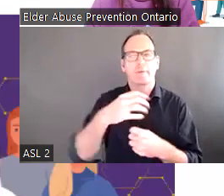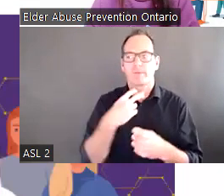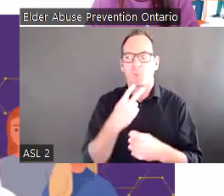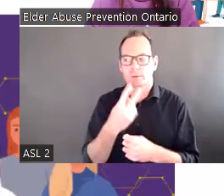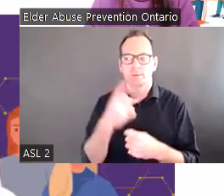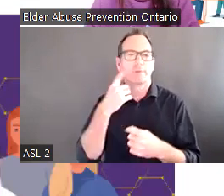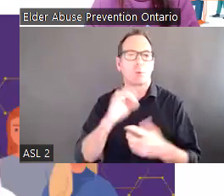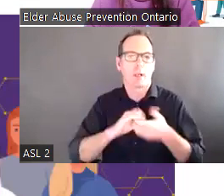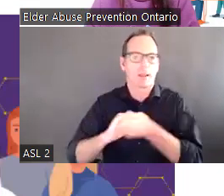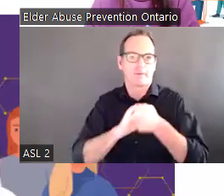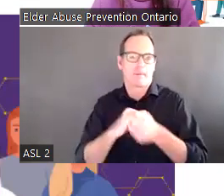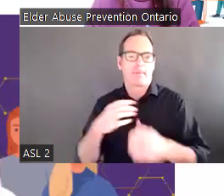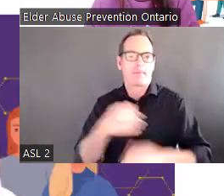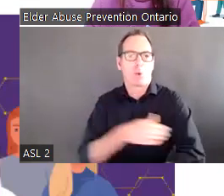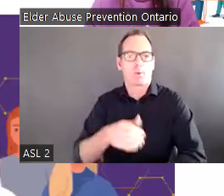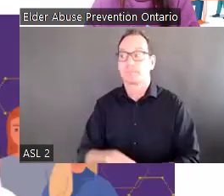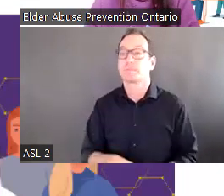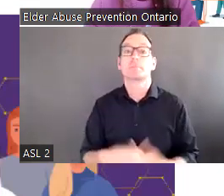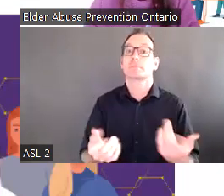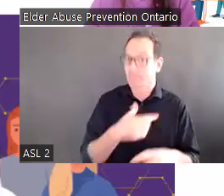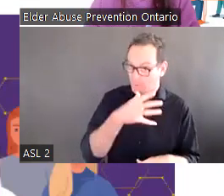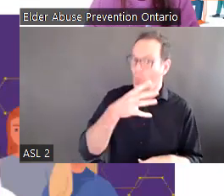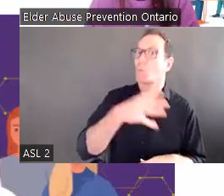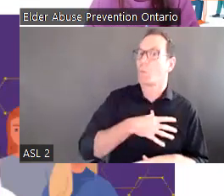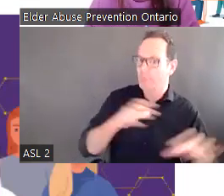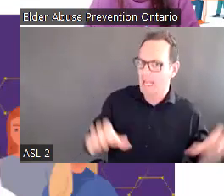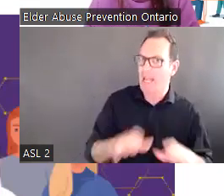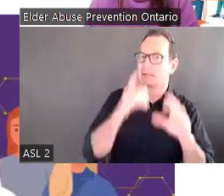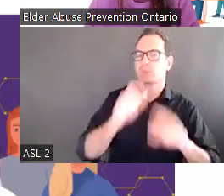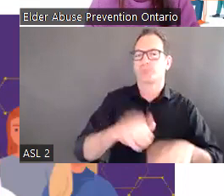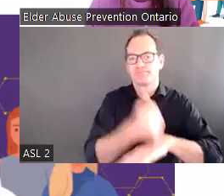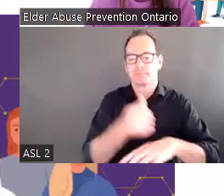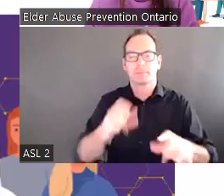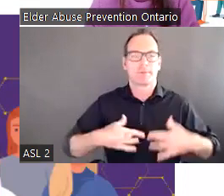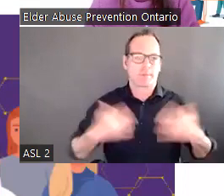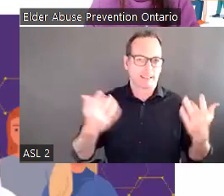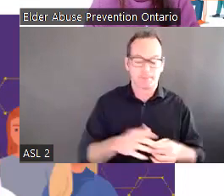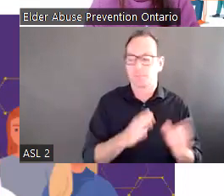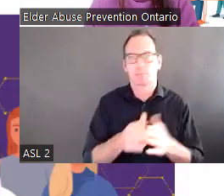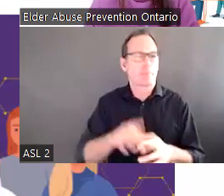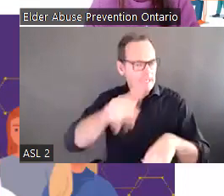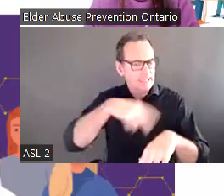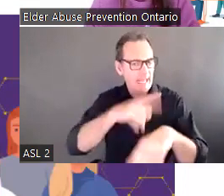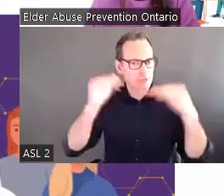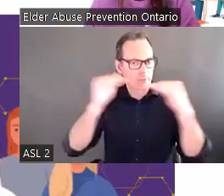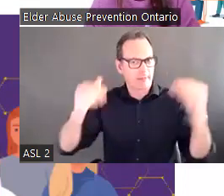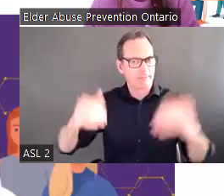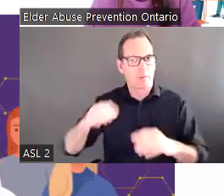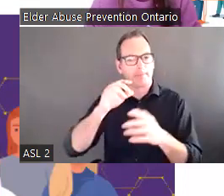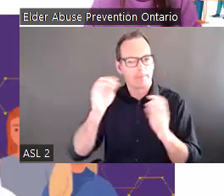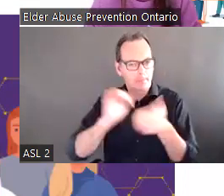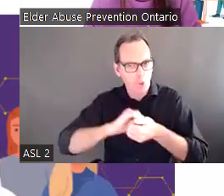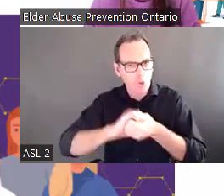as well as Women Act, to host this event. We have national partners who are going to be presenting. Again, we'll be using the